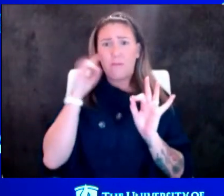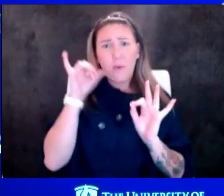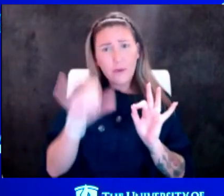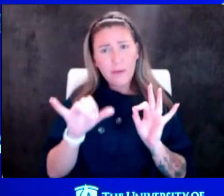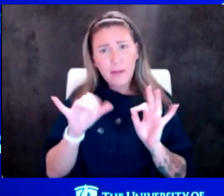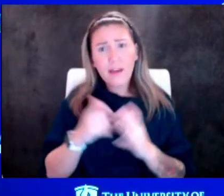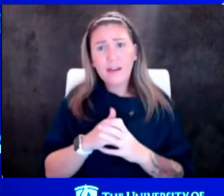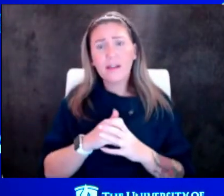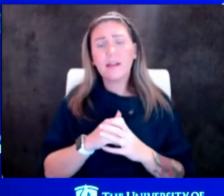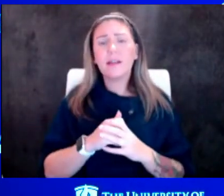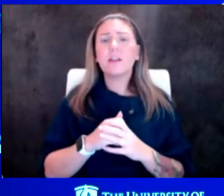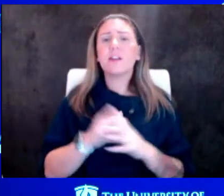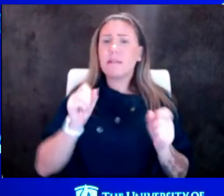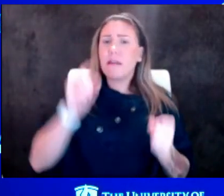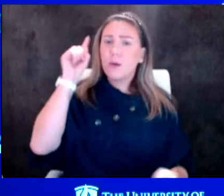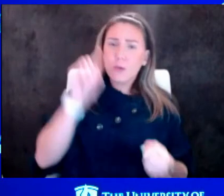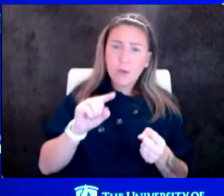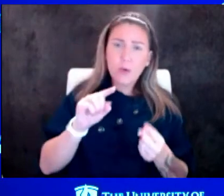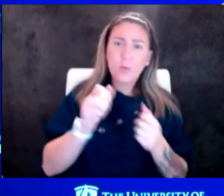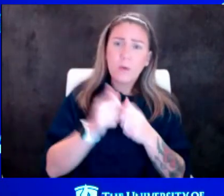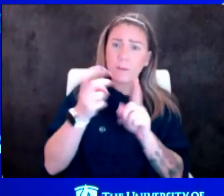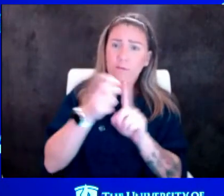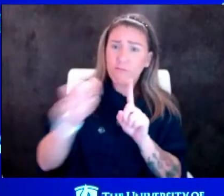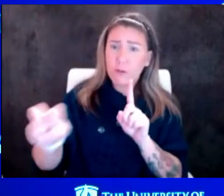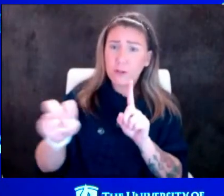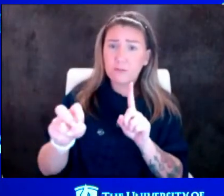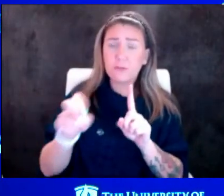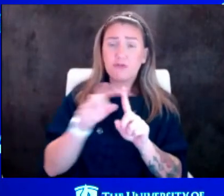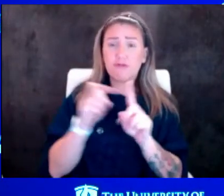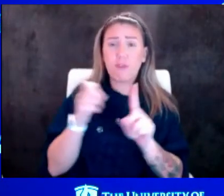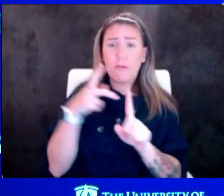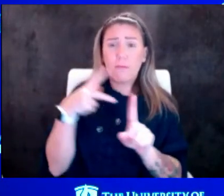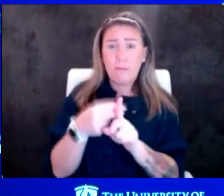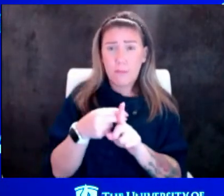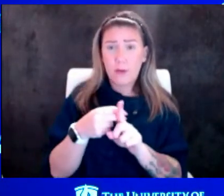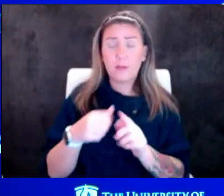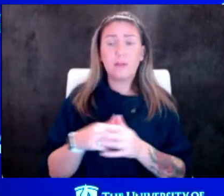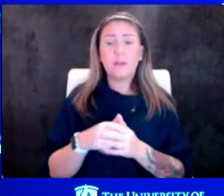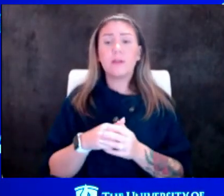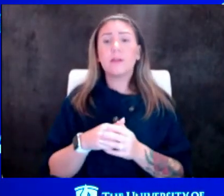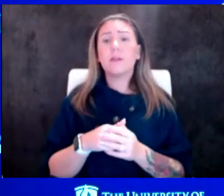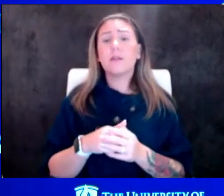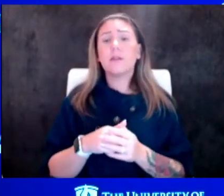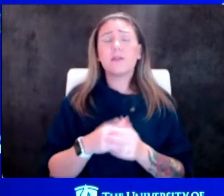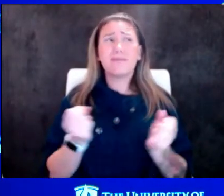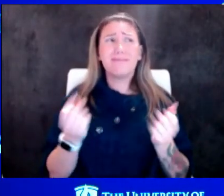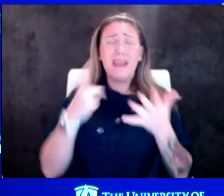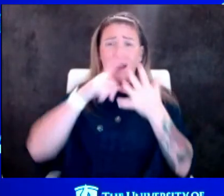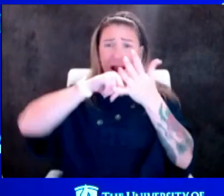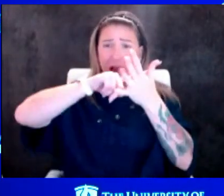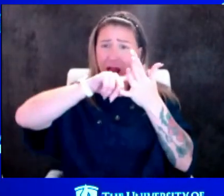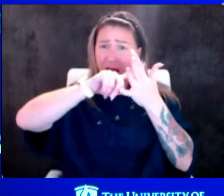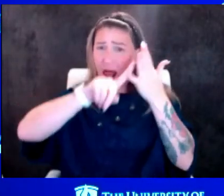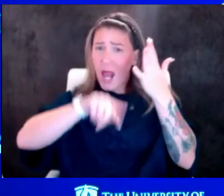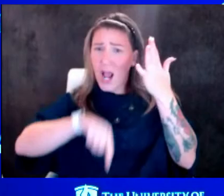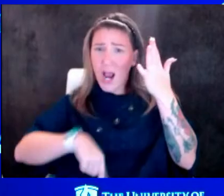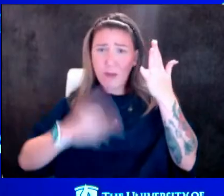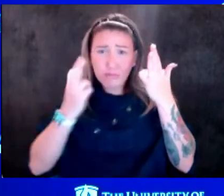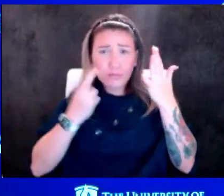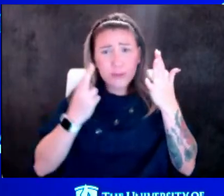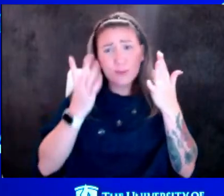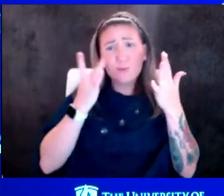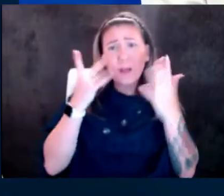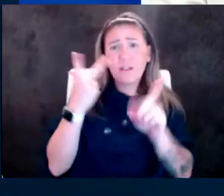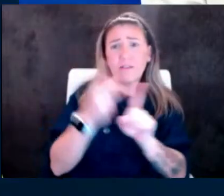have a decrease in transmission from vaccination. So there are a myriad of reasons to get children vaccinated. Not to